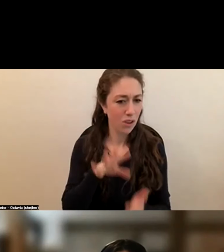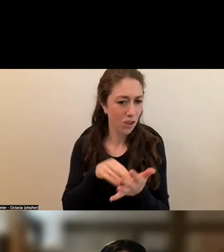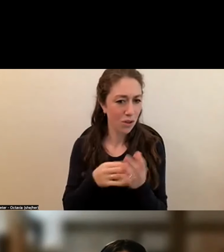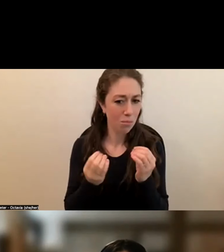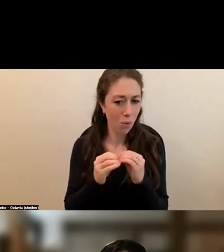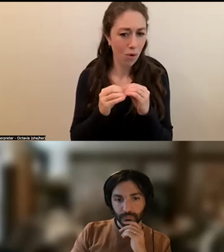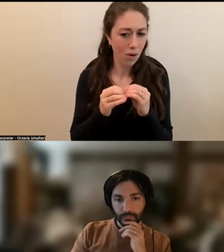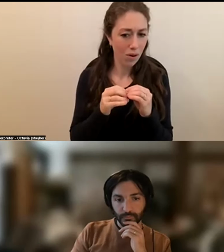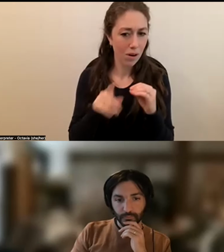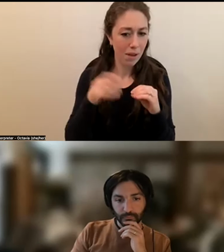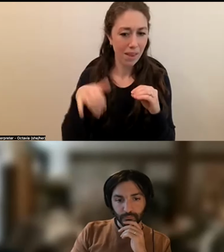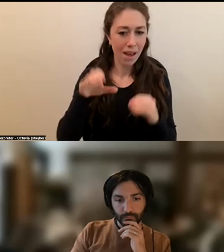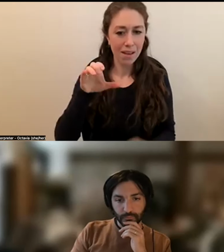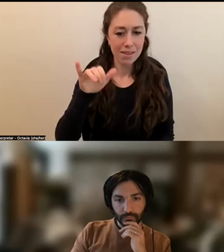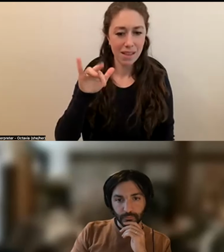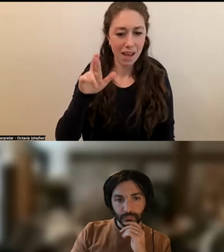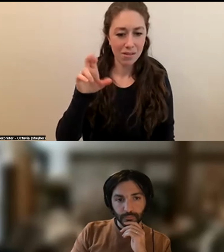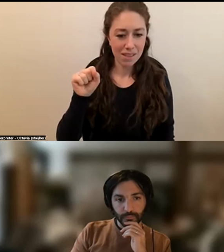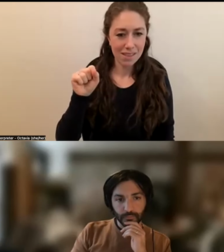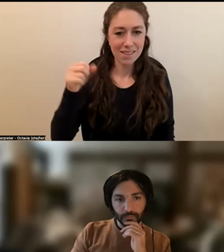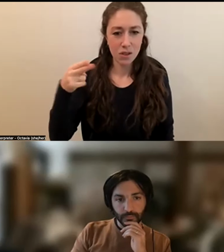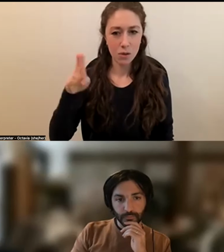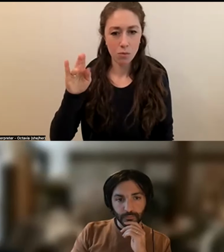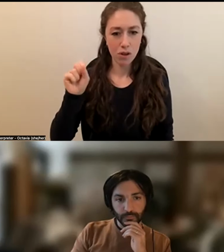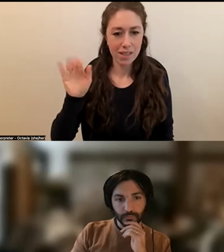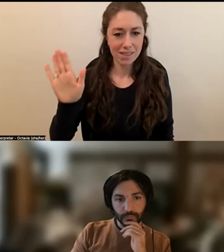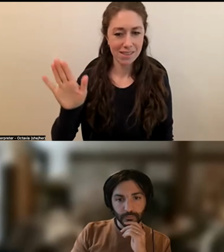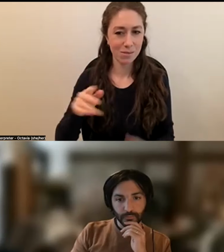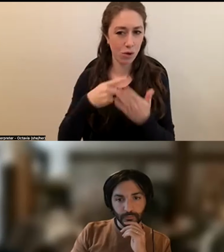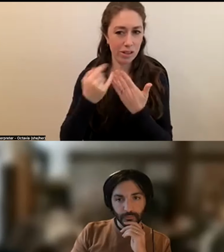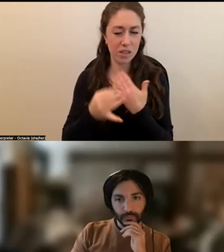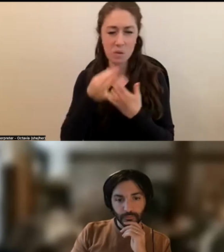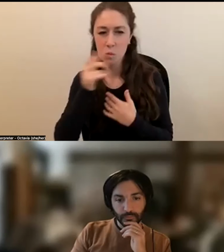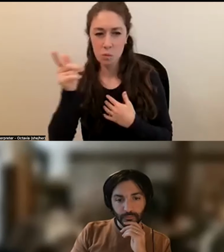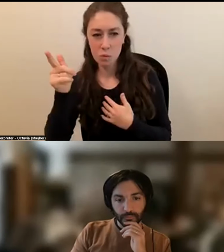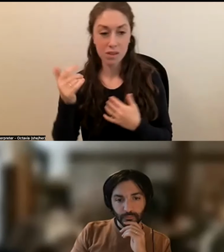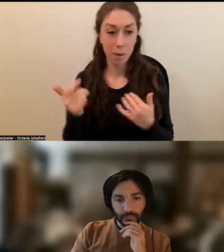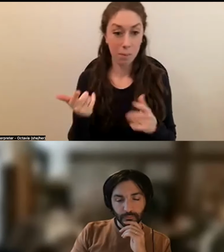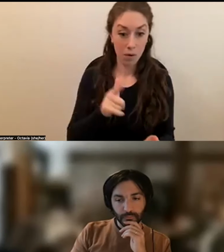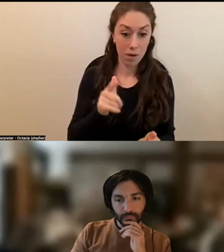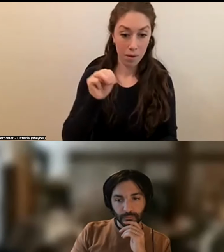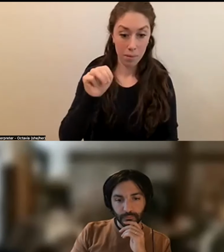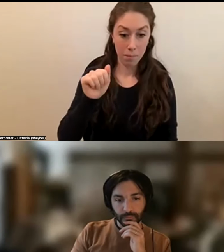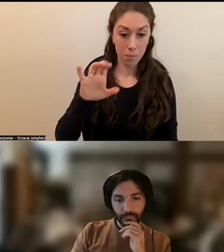Cyrus and Hubert's project in just a moment. So let's move on. Is Martha here?